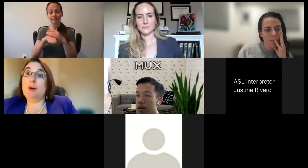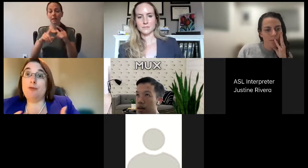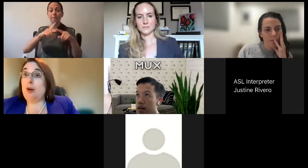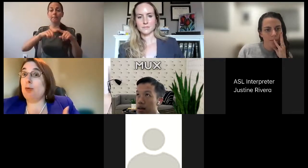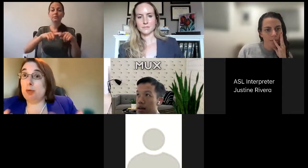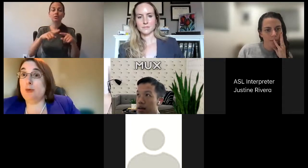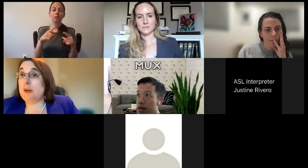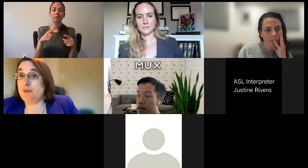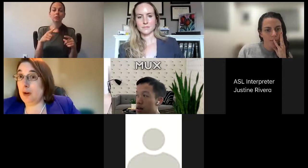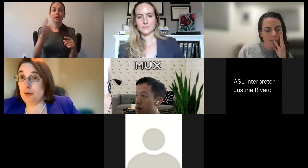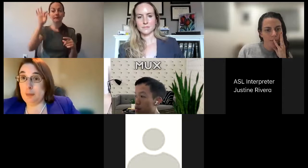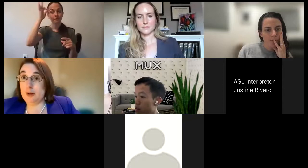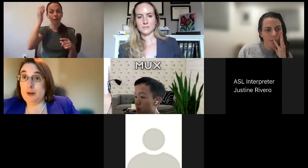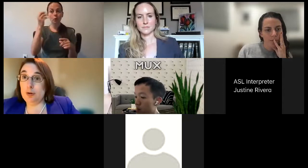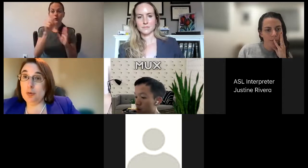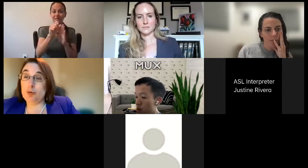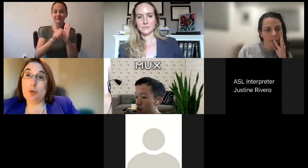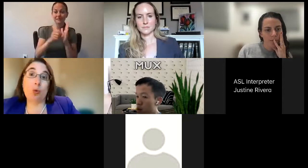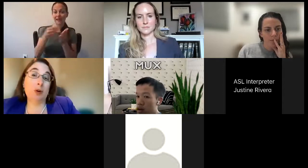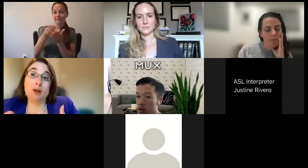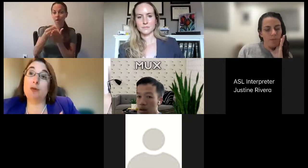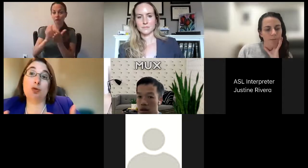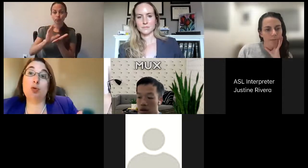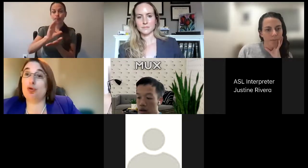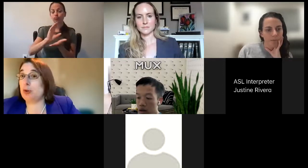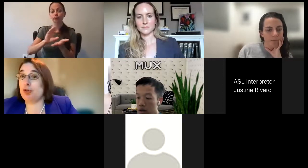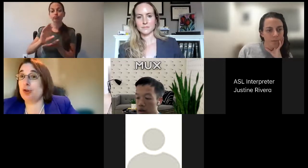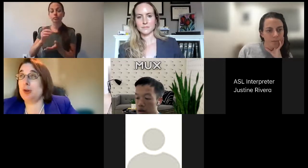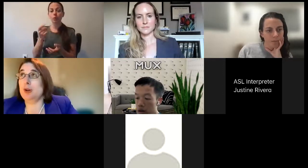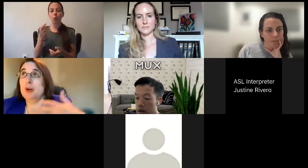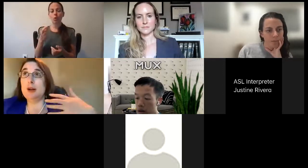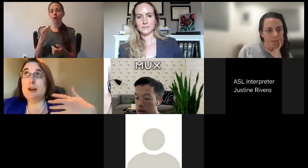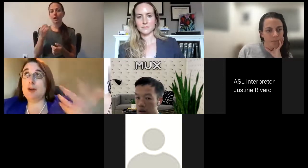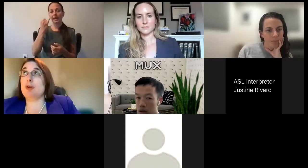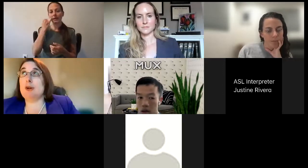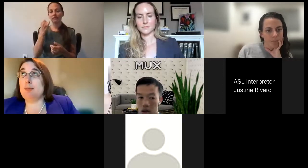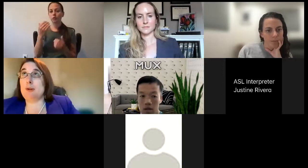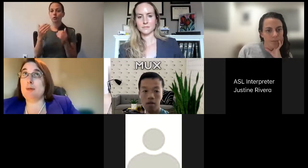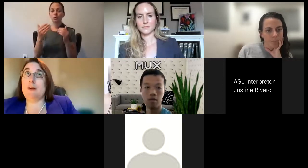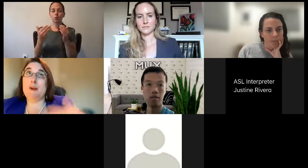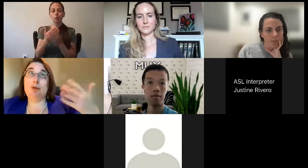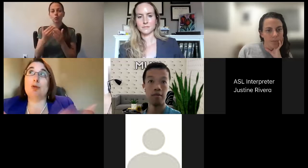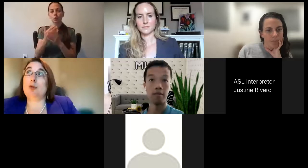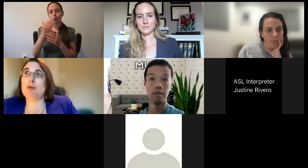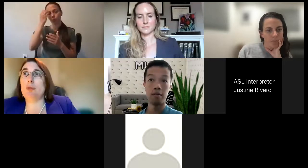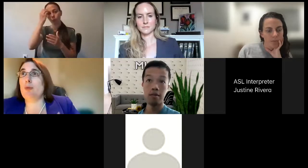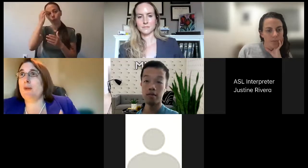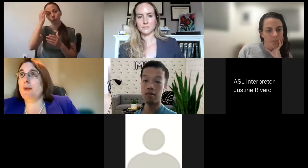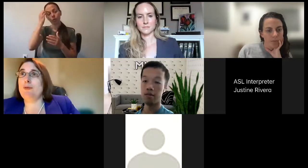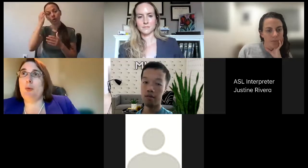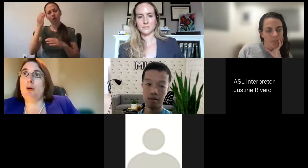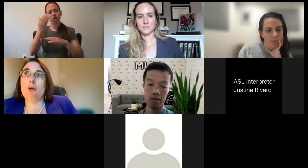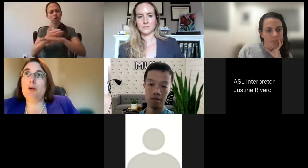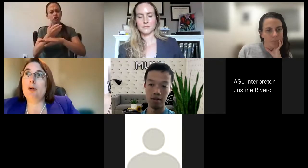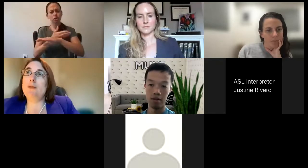whether or not federal or state funds are being used, or if it's new construction. And Ashley, correct me or not, I think it's new construction with more